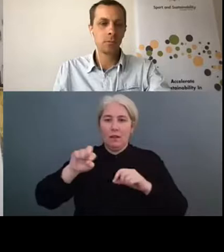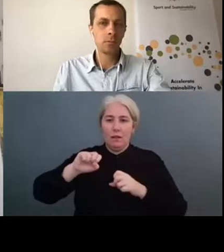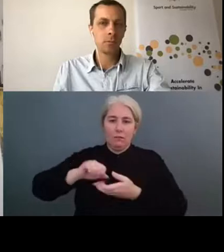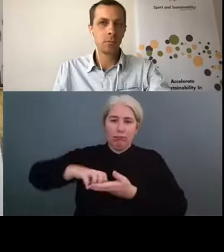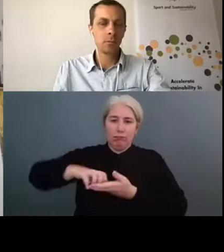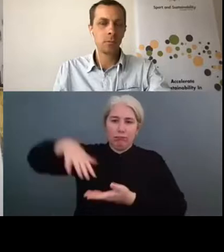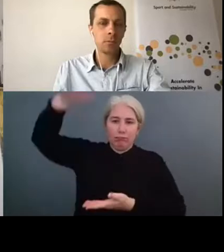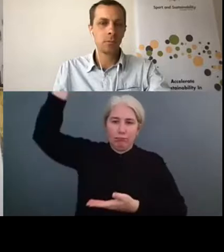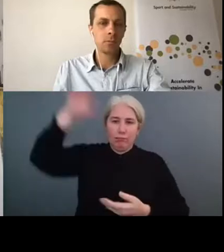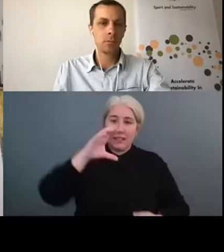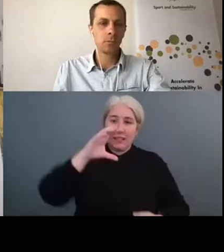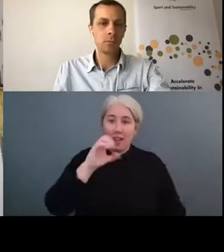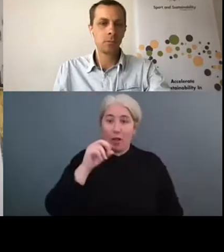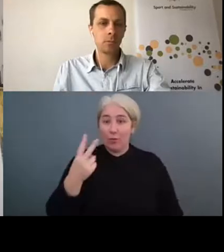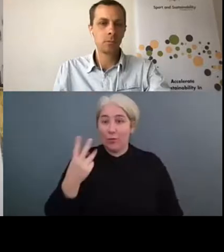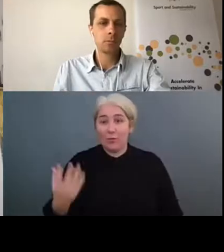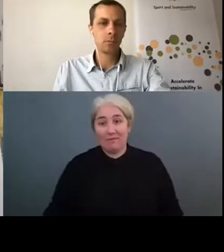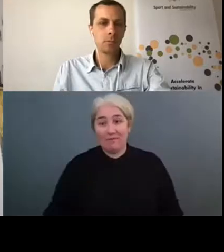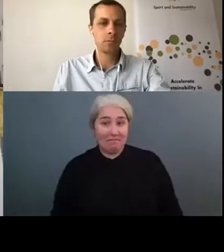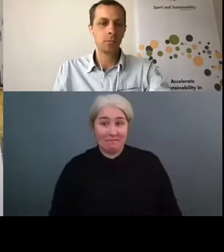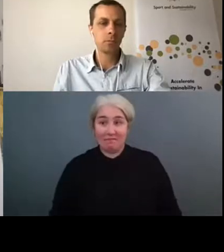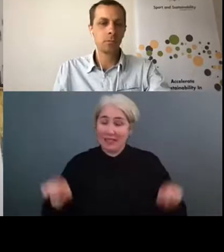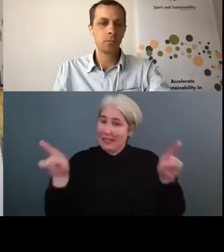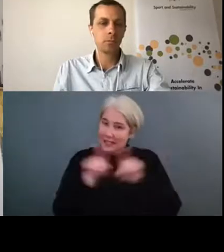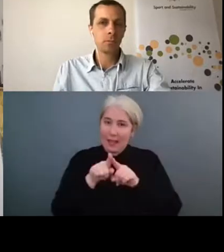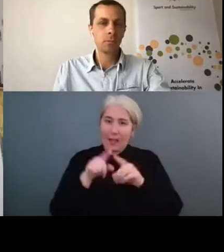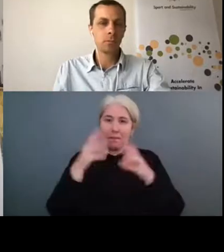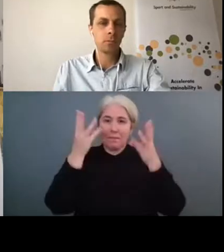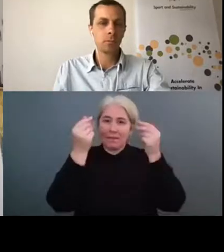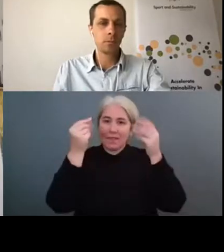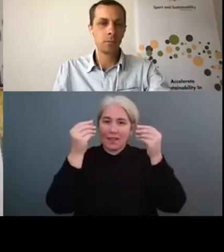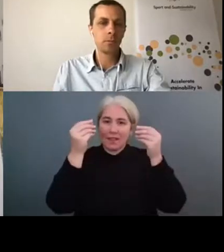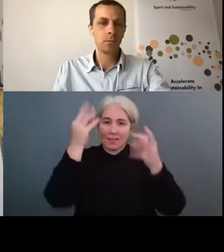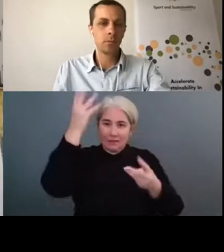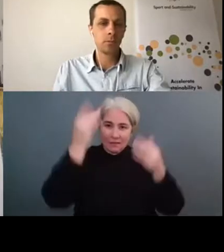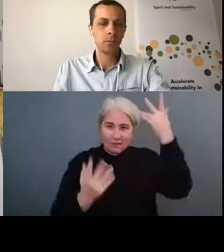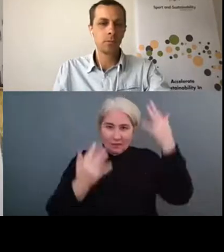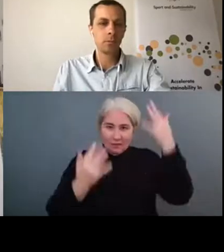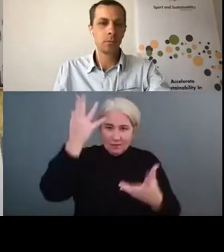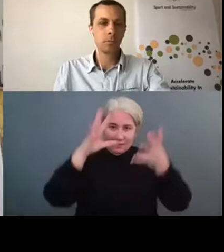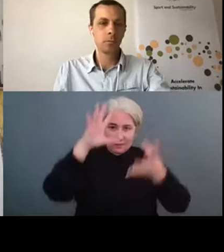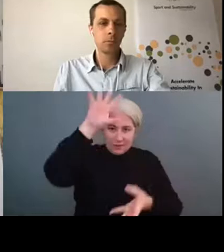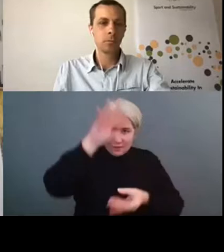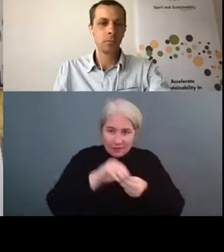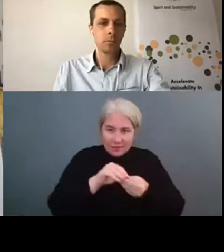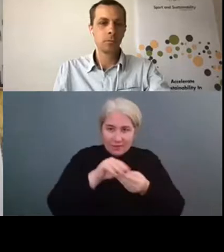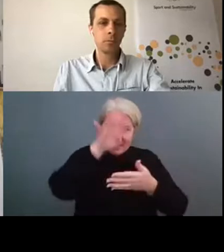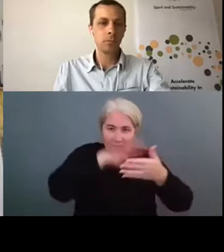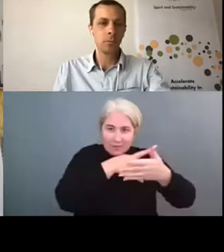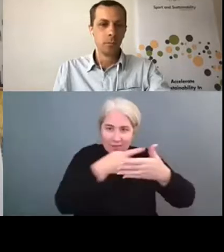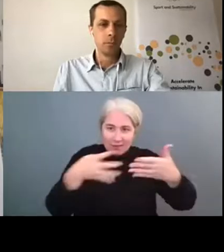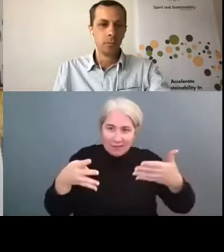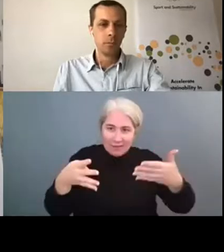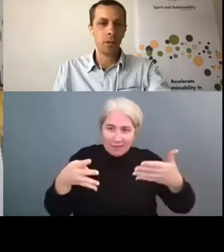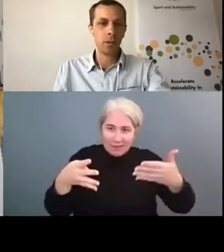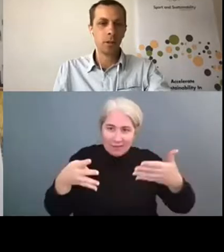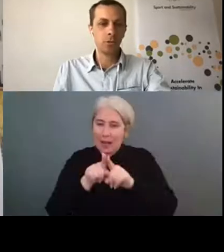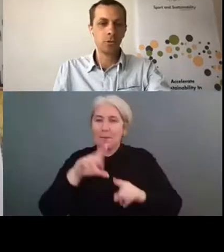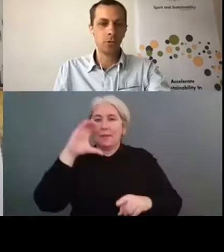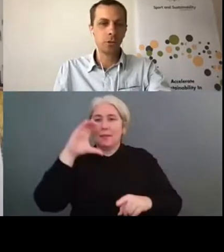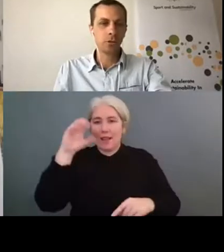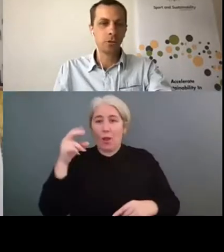money, like a financial budget. And so you just bring it together, and then everybody has to deal with it.